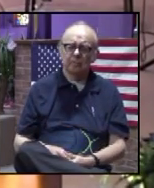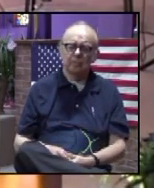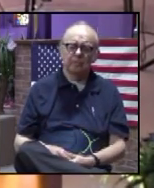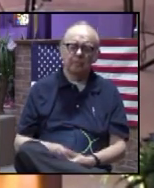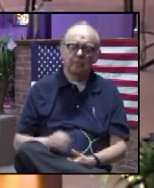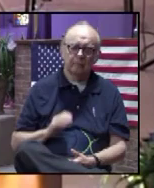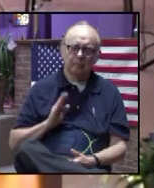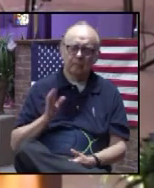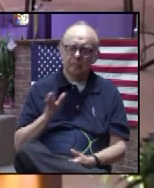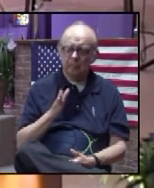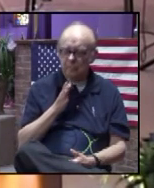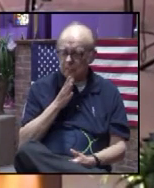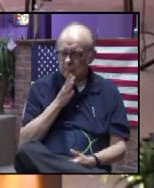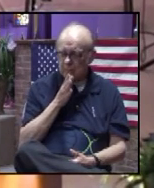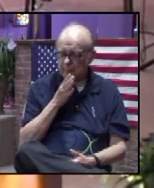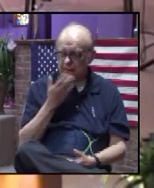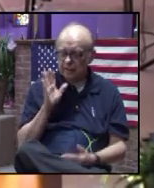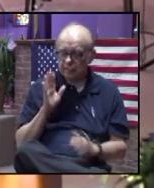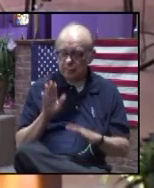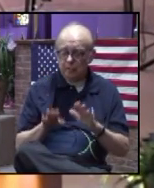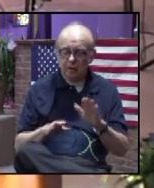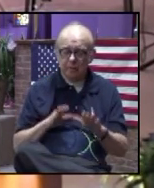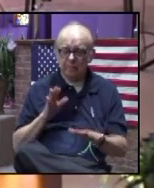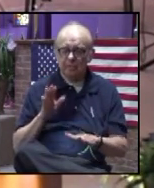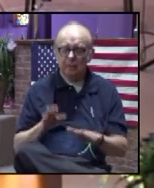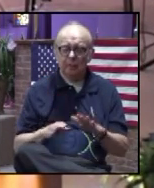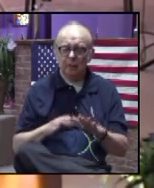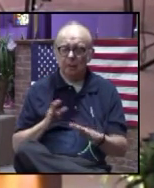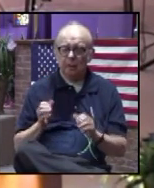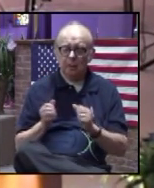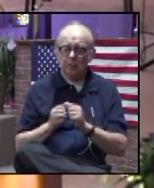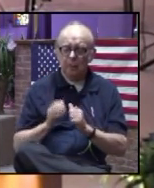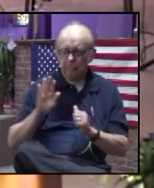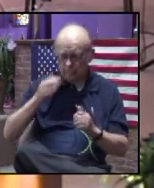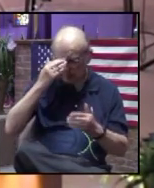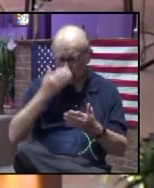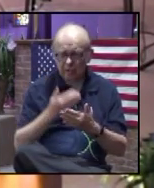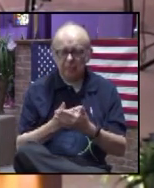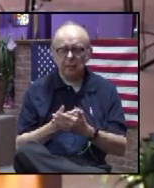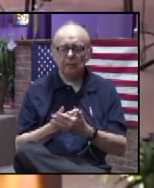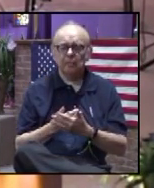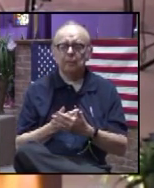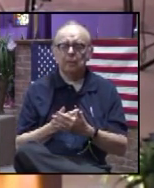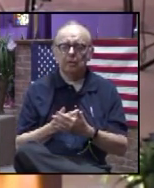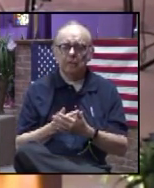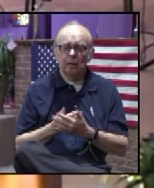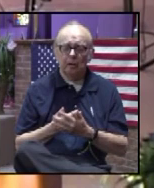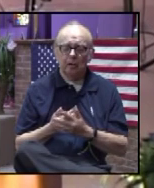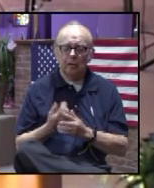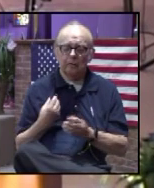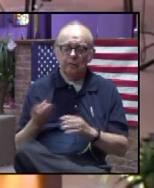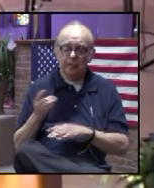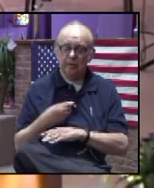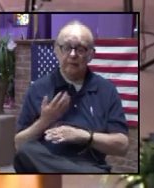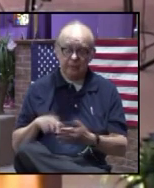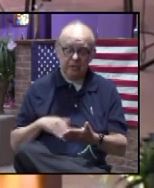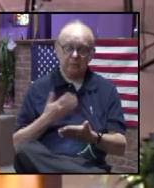You're a mother that has walked with your son from the day he was